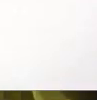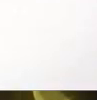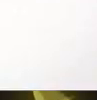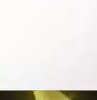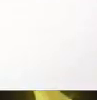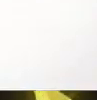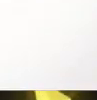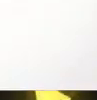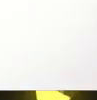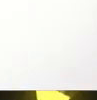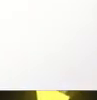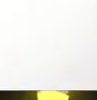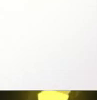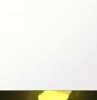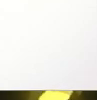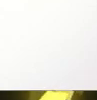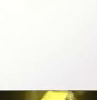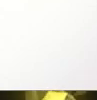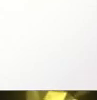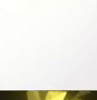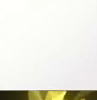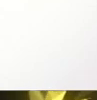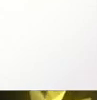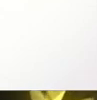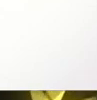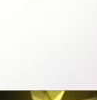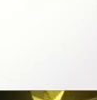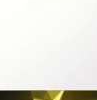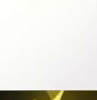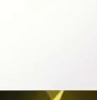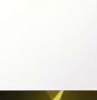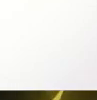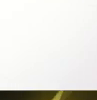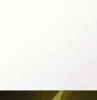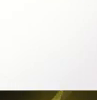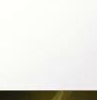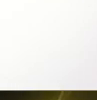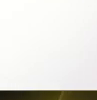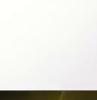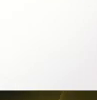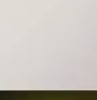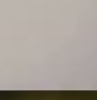Was brought to you by UCC, celebrating 20 years of achievements.